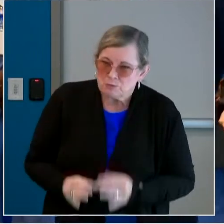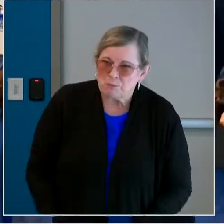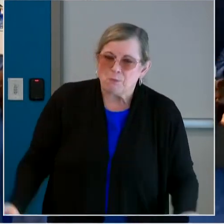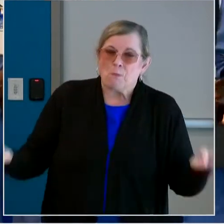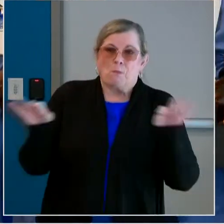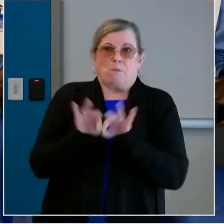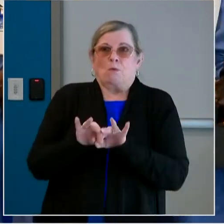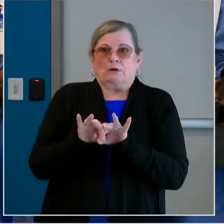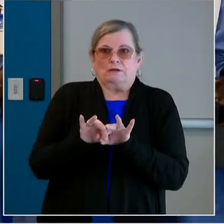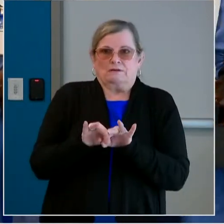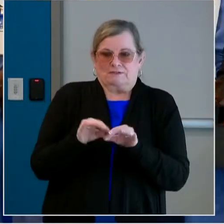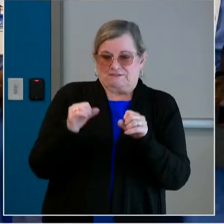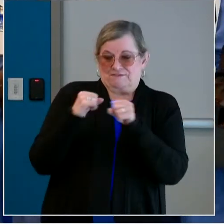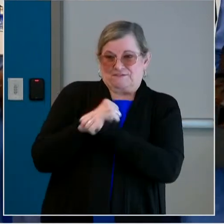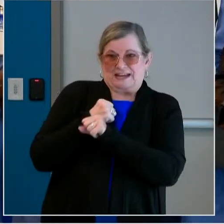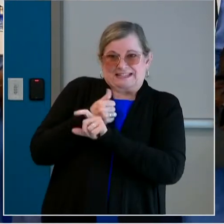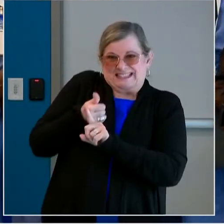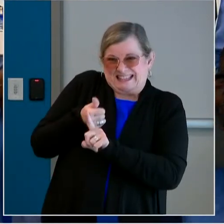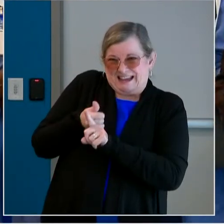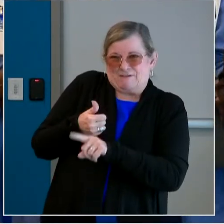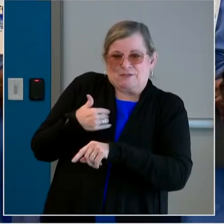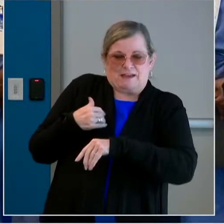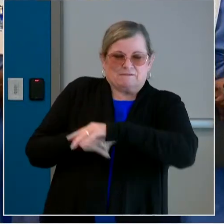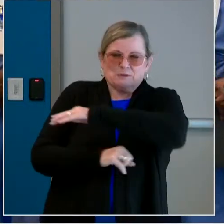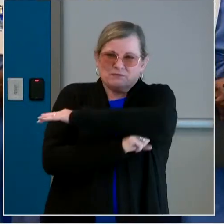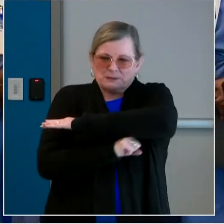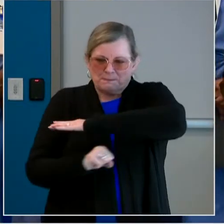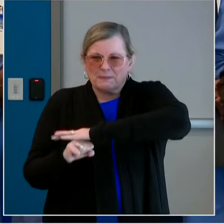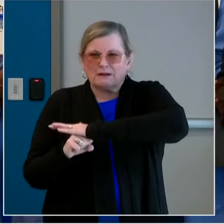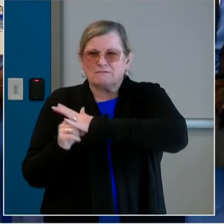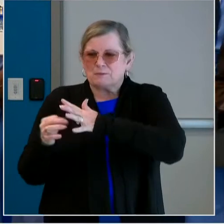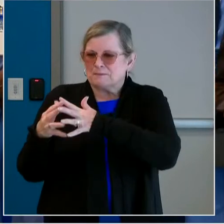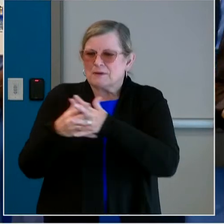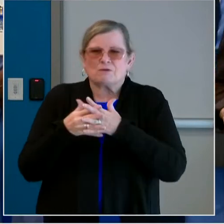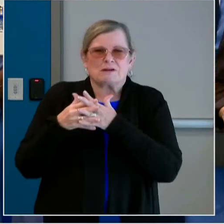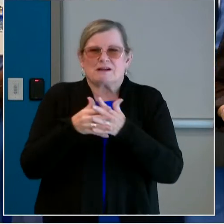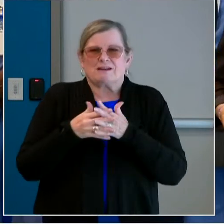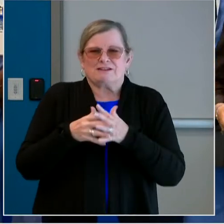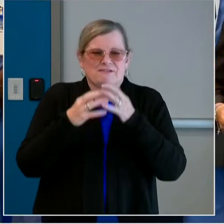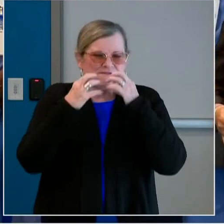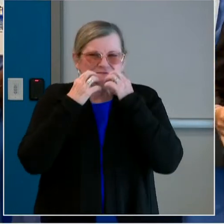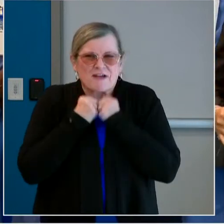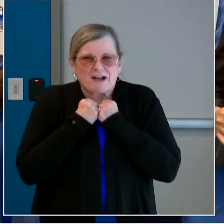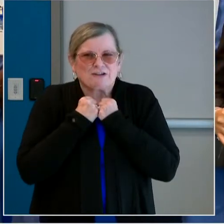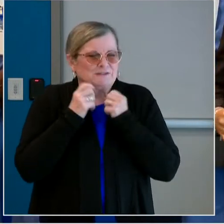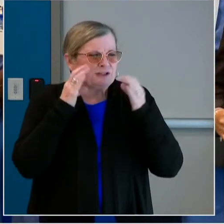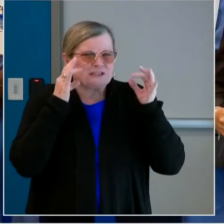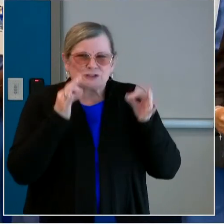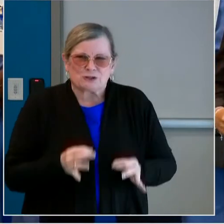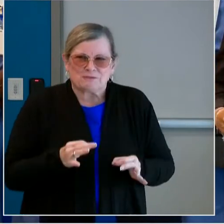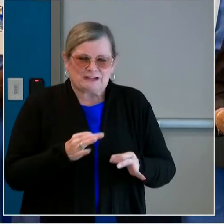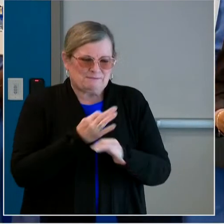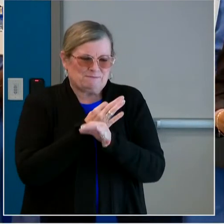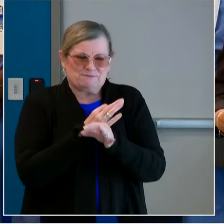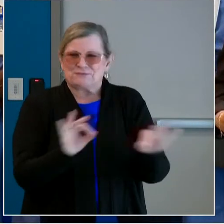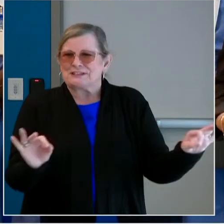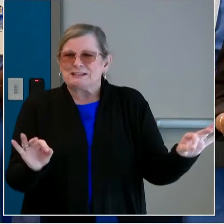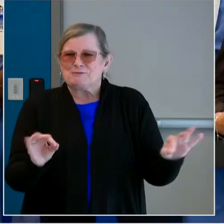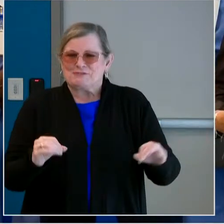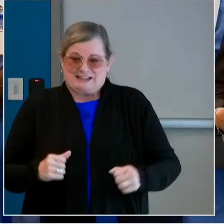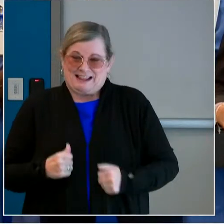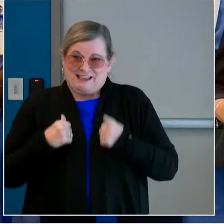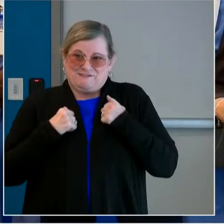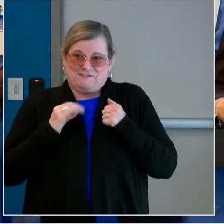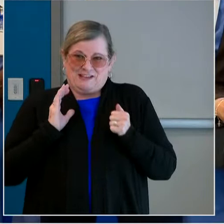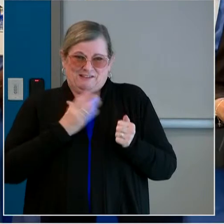about fundamental American values such as self-determination and liberty, the ability to live one's life as one one